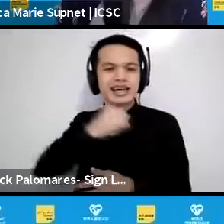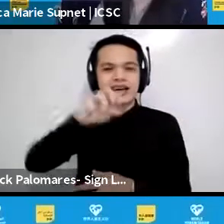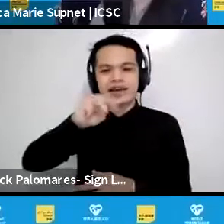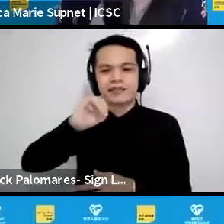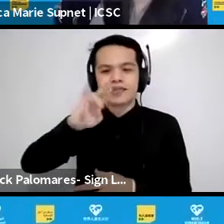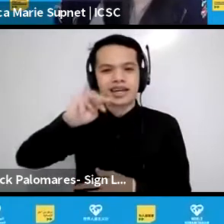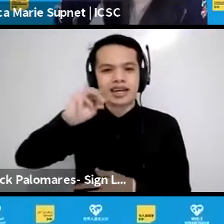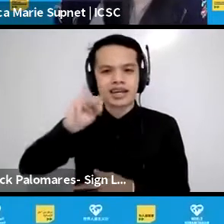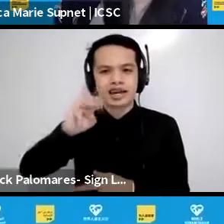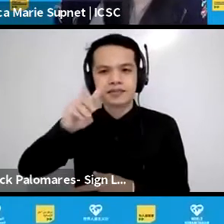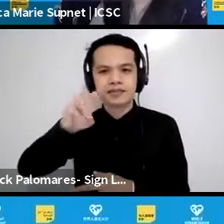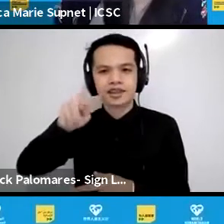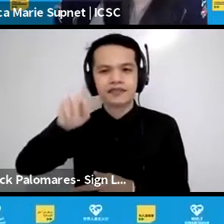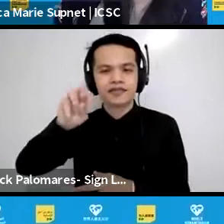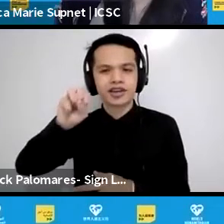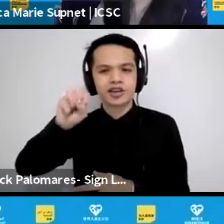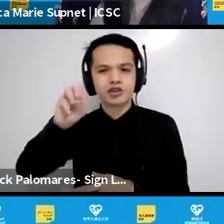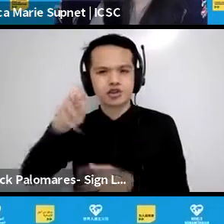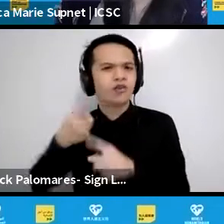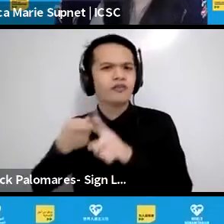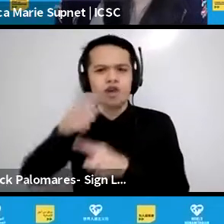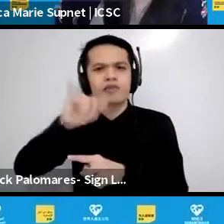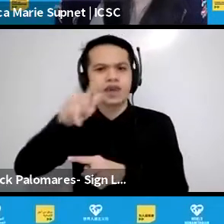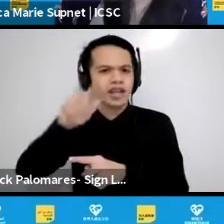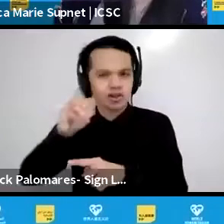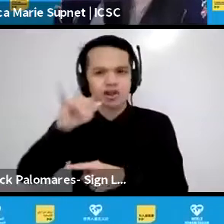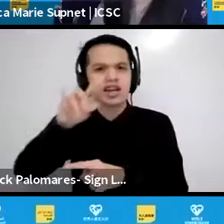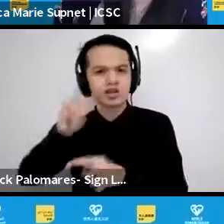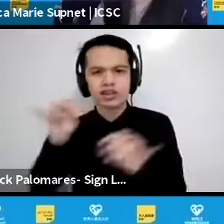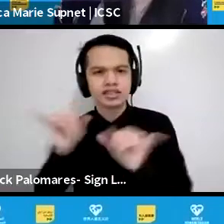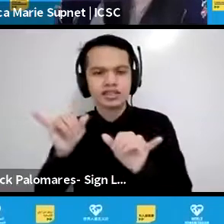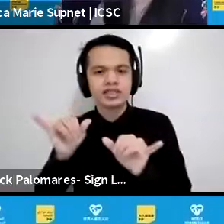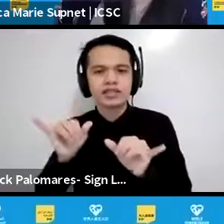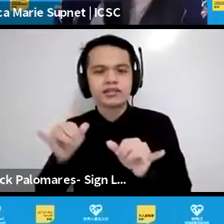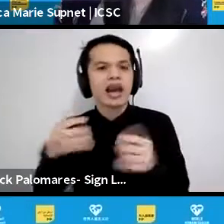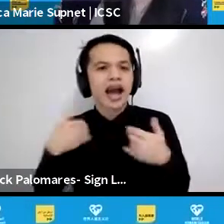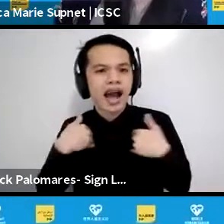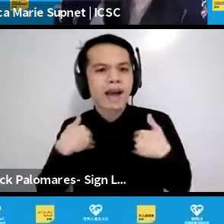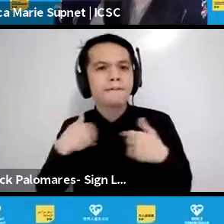Defensor Santiago, who is also from Iloilo, also passed a bill,